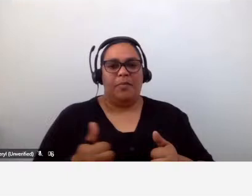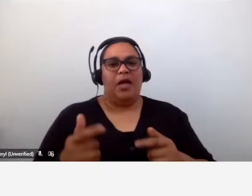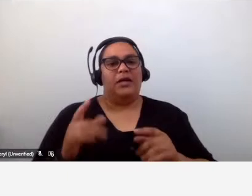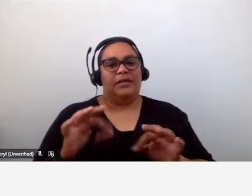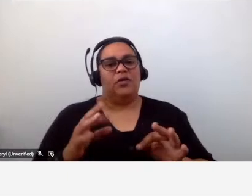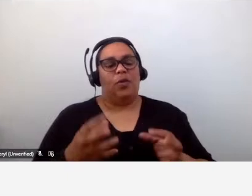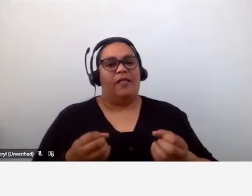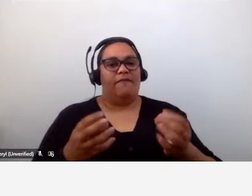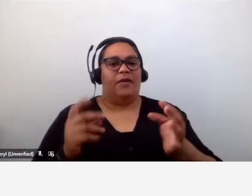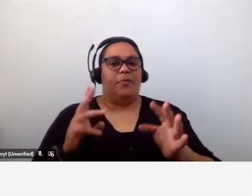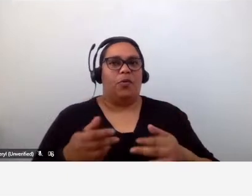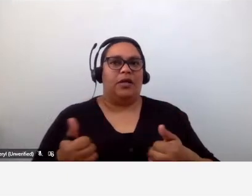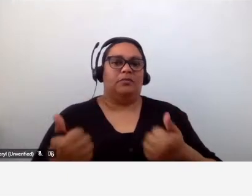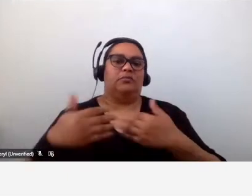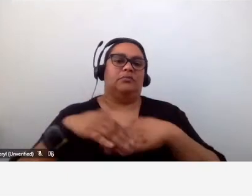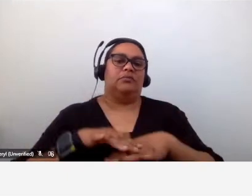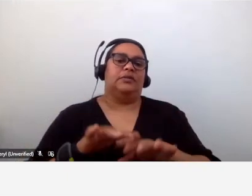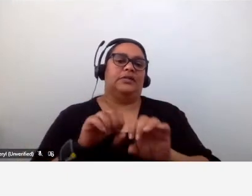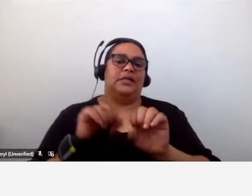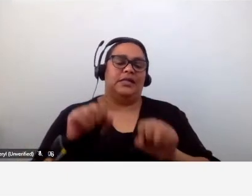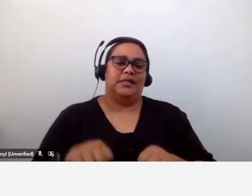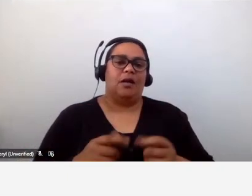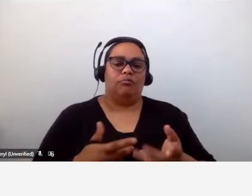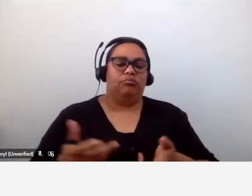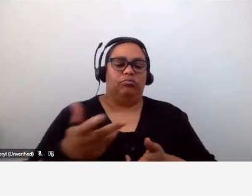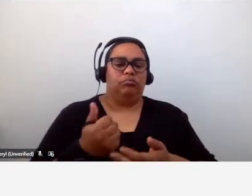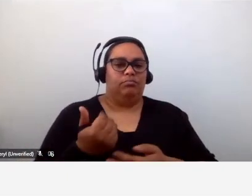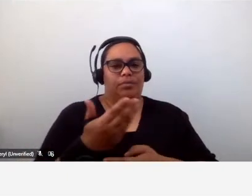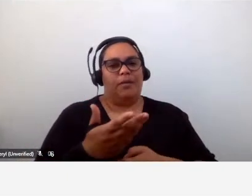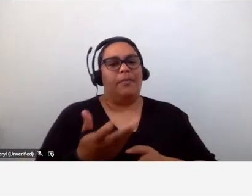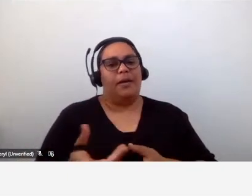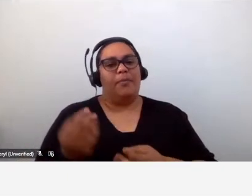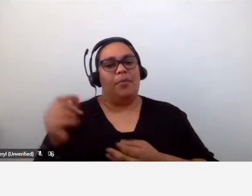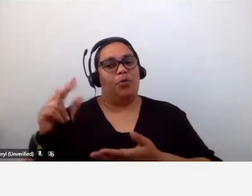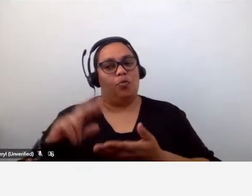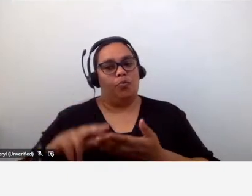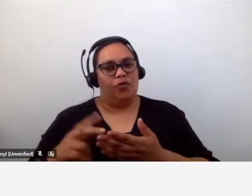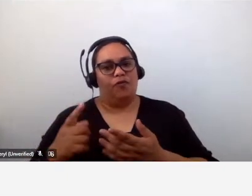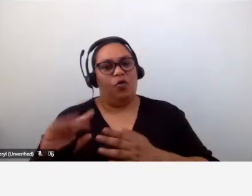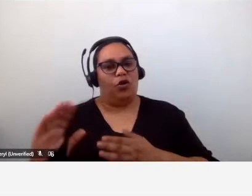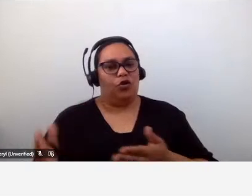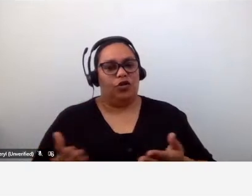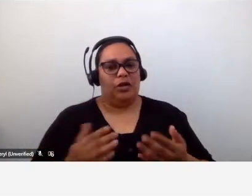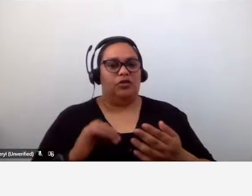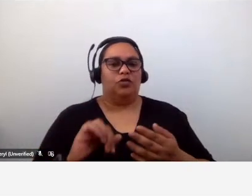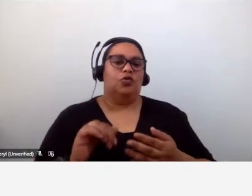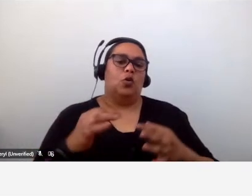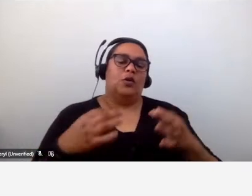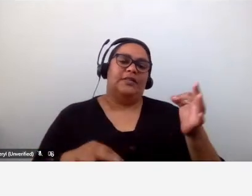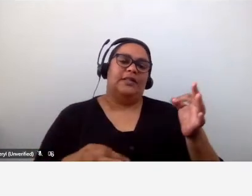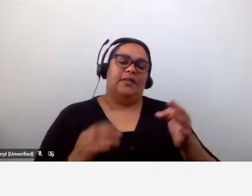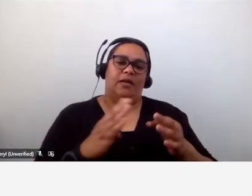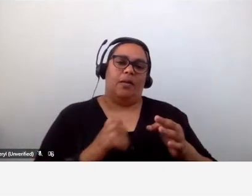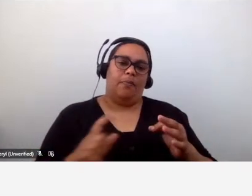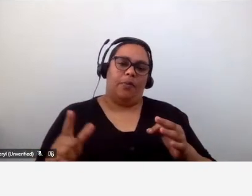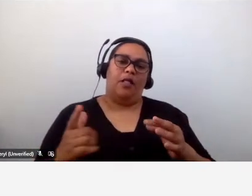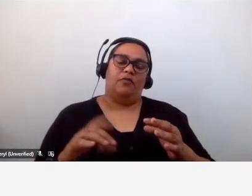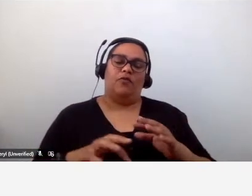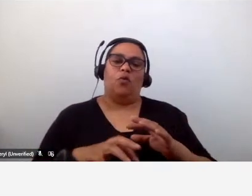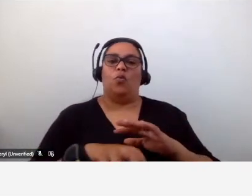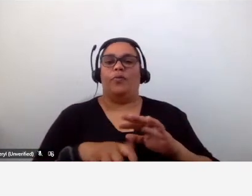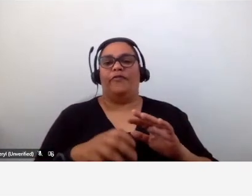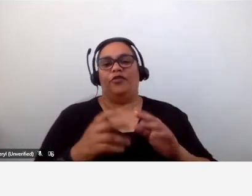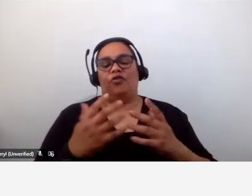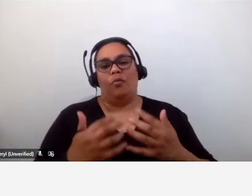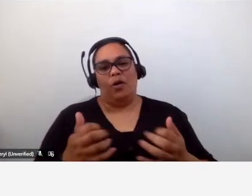then feedback that into the system, draft a cabinet submission, and obtain cabinet approval for introduction of the certified bill to provincial parliament,